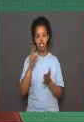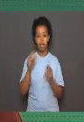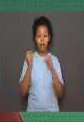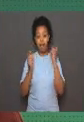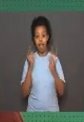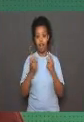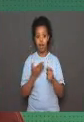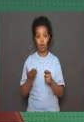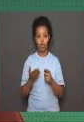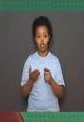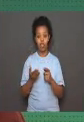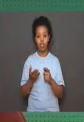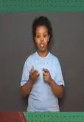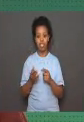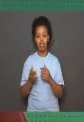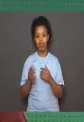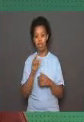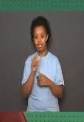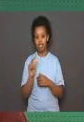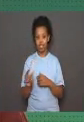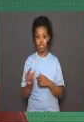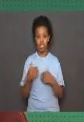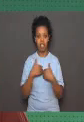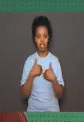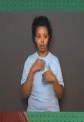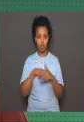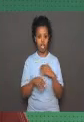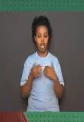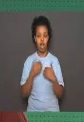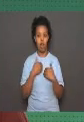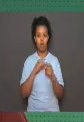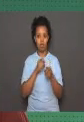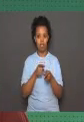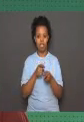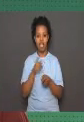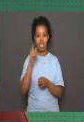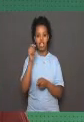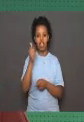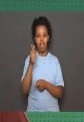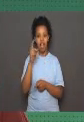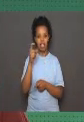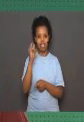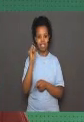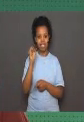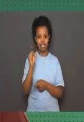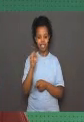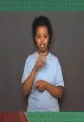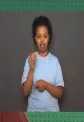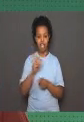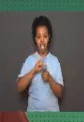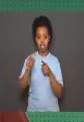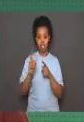in lower animals. We learned about taxis, which is the directional